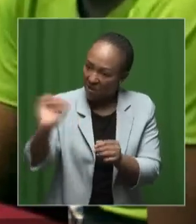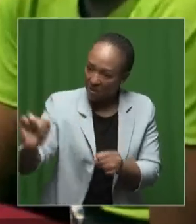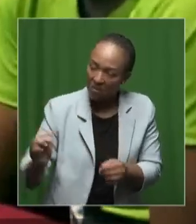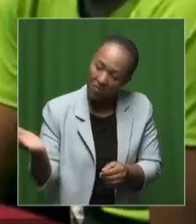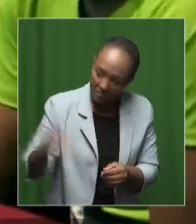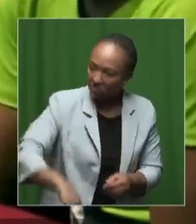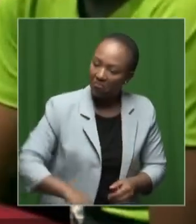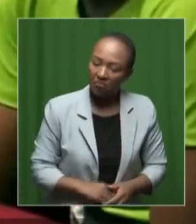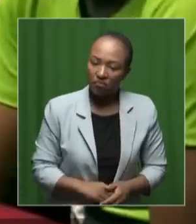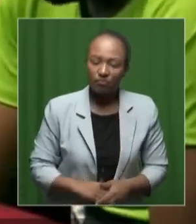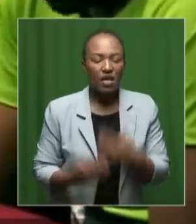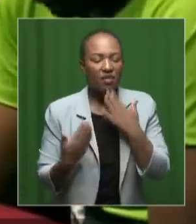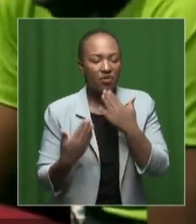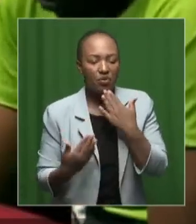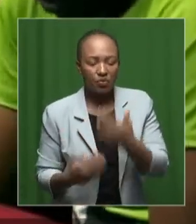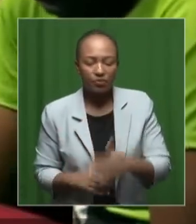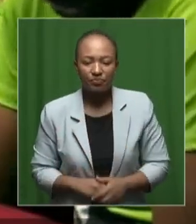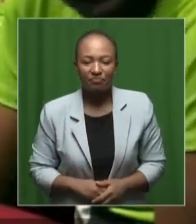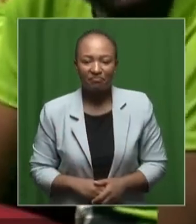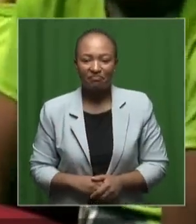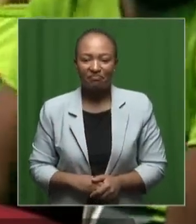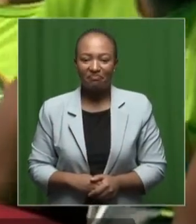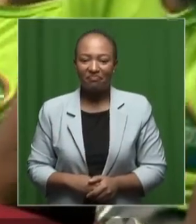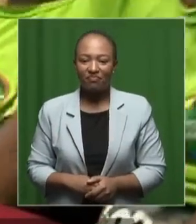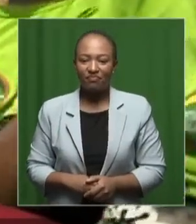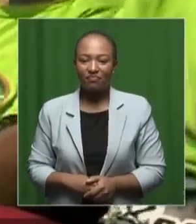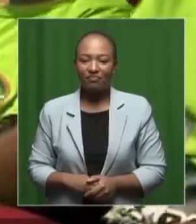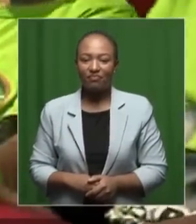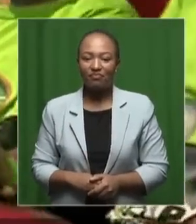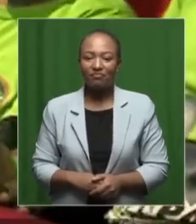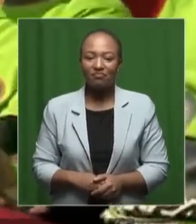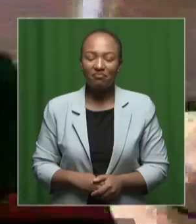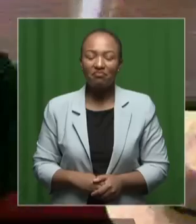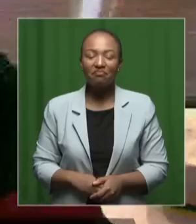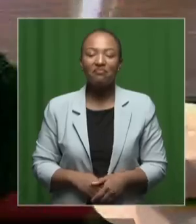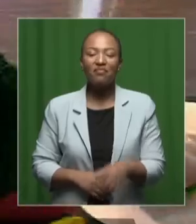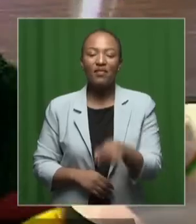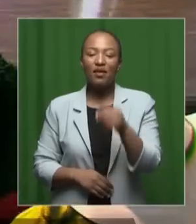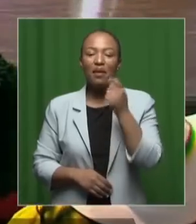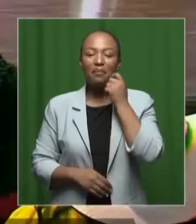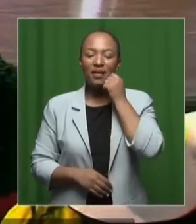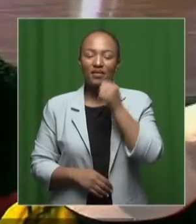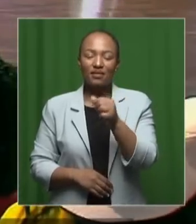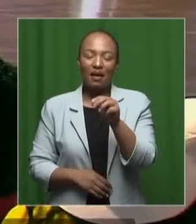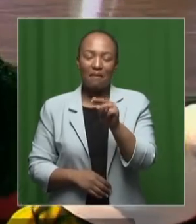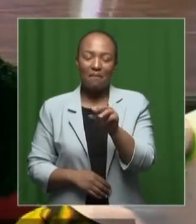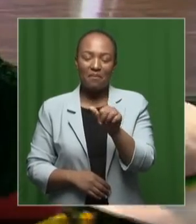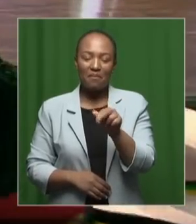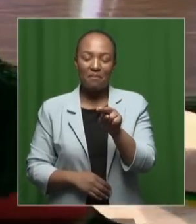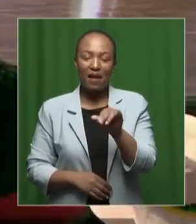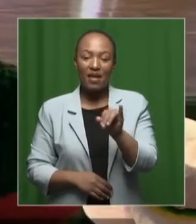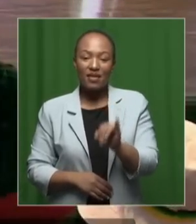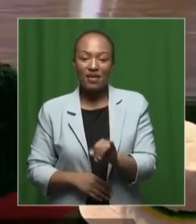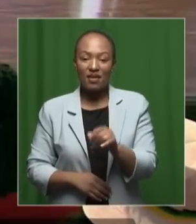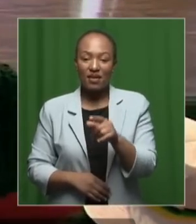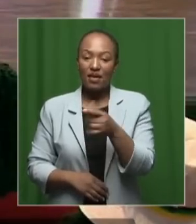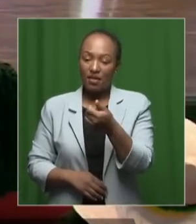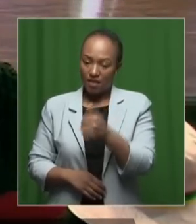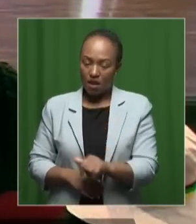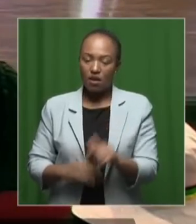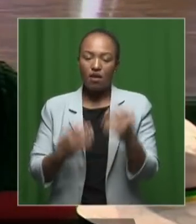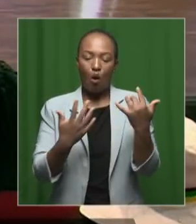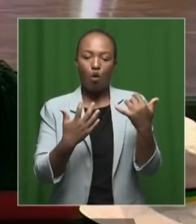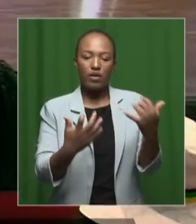changed. Thank you. All right. Mr. Manye, and then we have to go to the audience. They have some questions as well. A